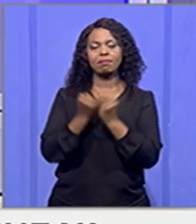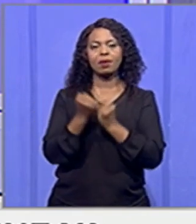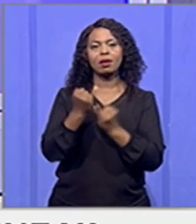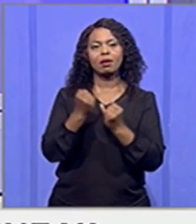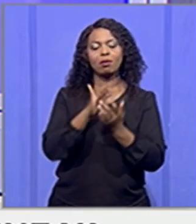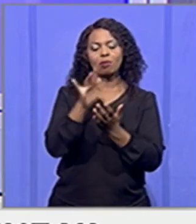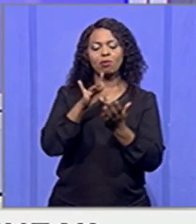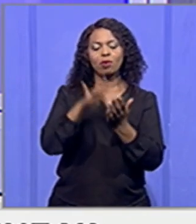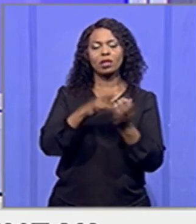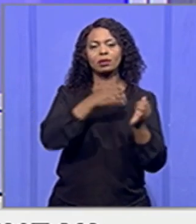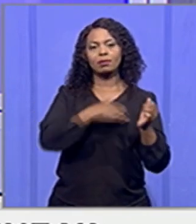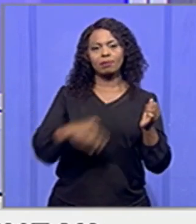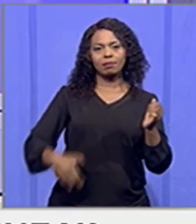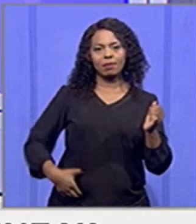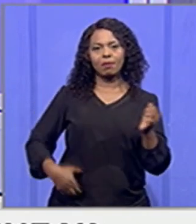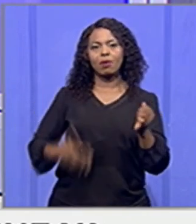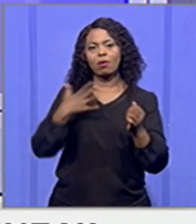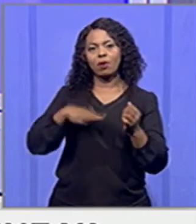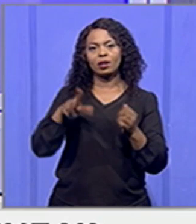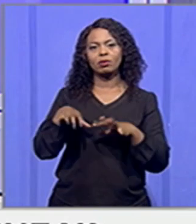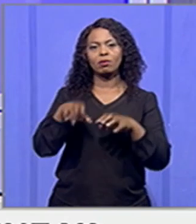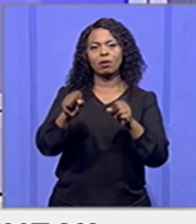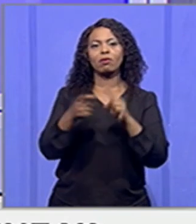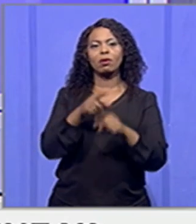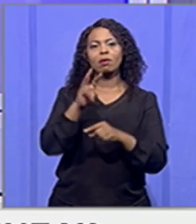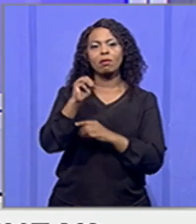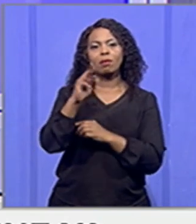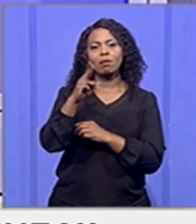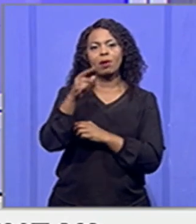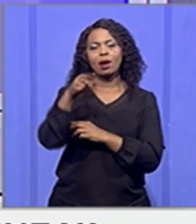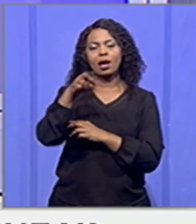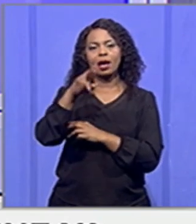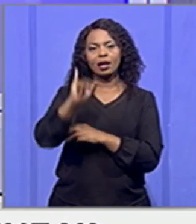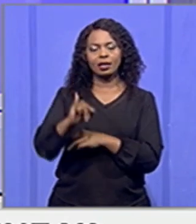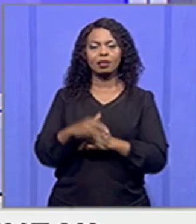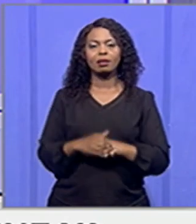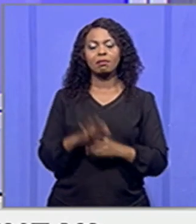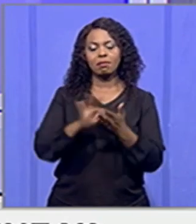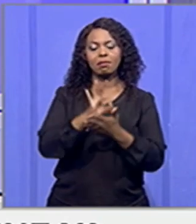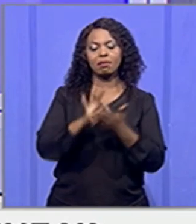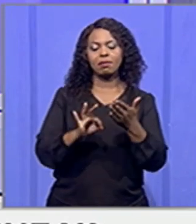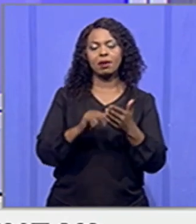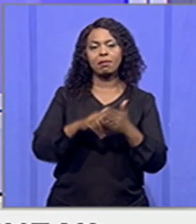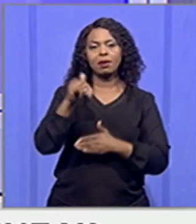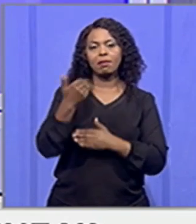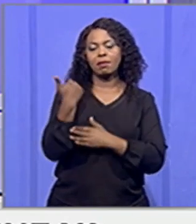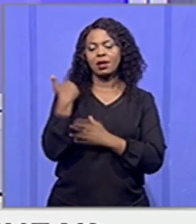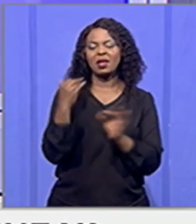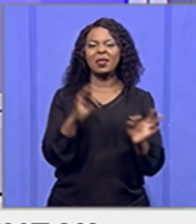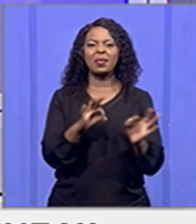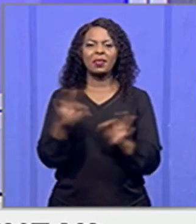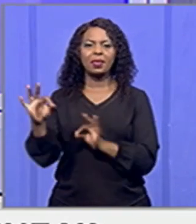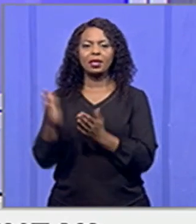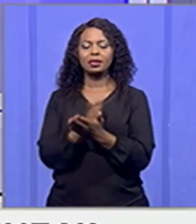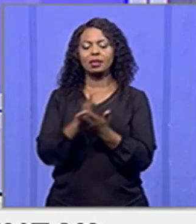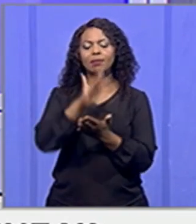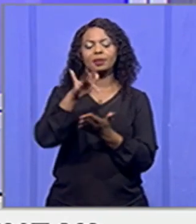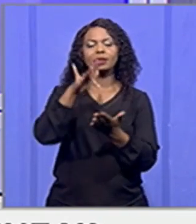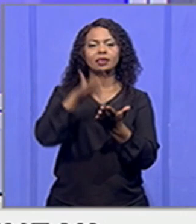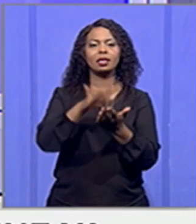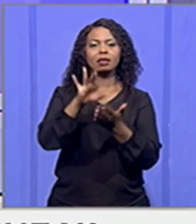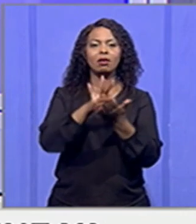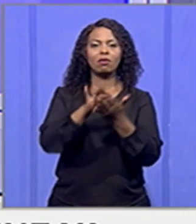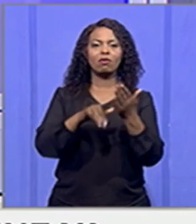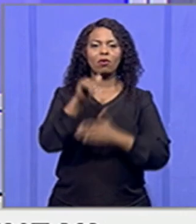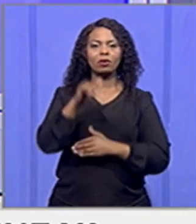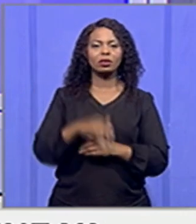tlhatlhama Mopresidente Muhammadu Buhari. Ditlhopho tsa mabane di letse di faraferwe ke tiego kwa diteišeneng dingwe tsa go vouta